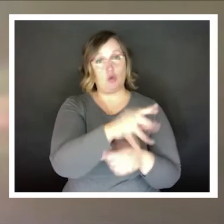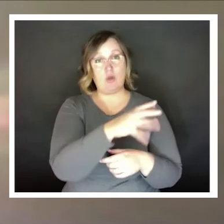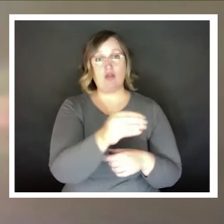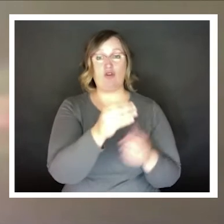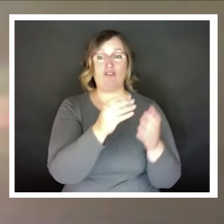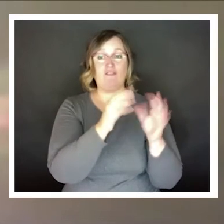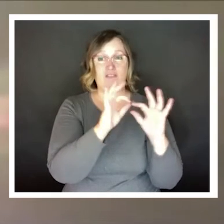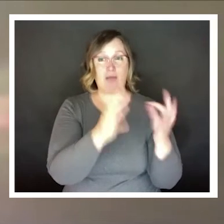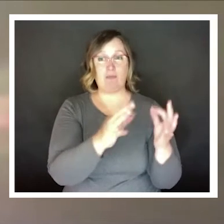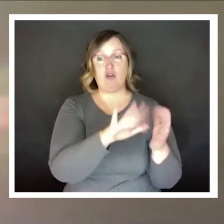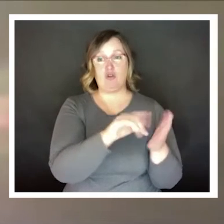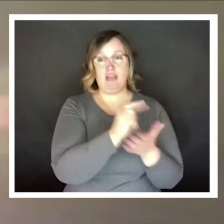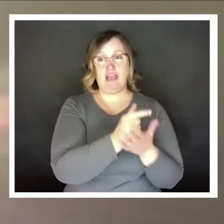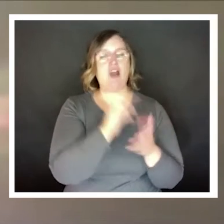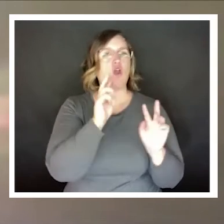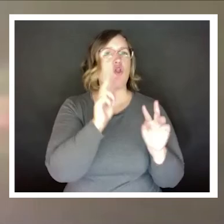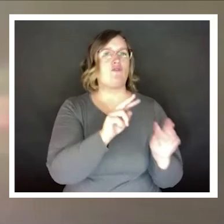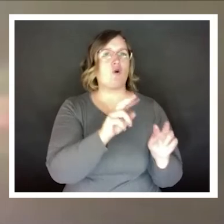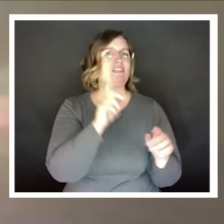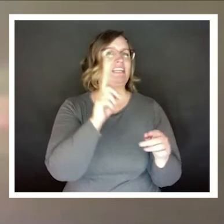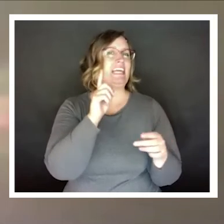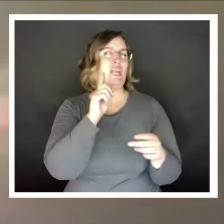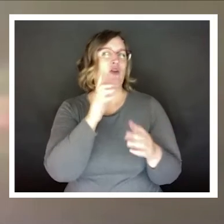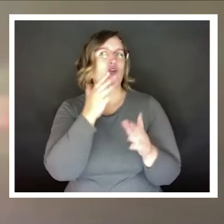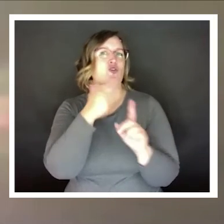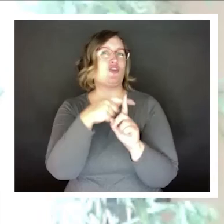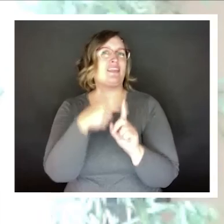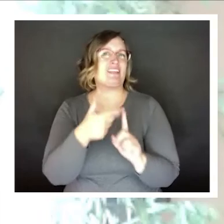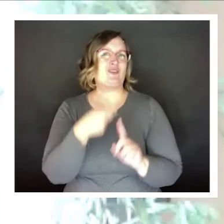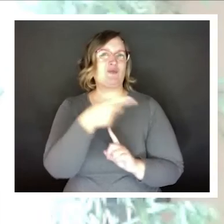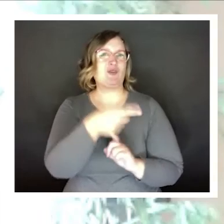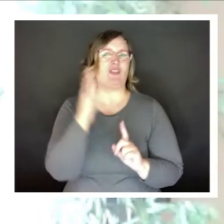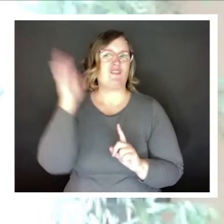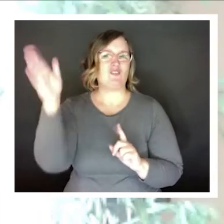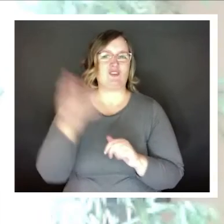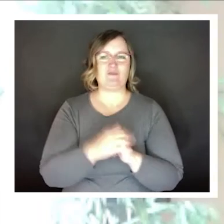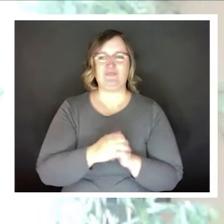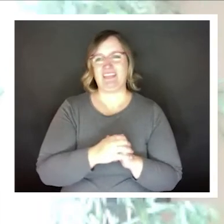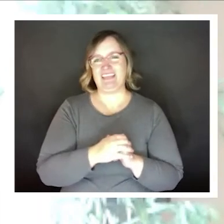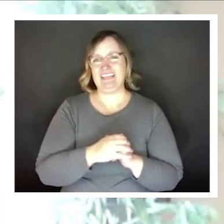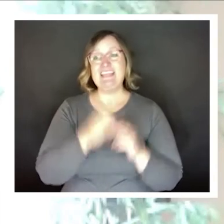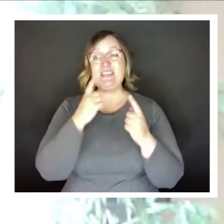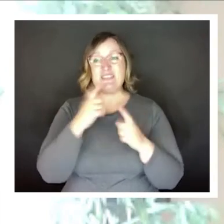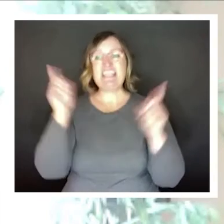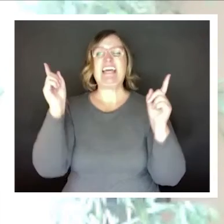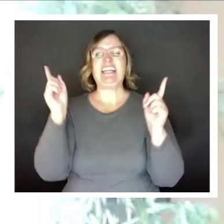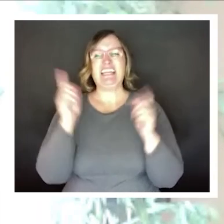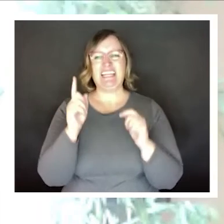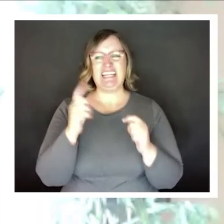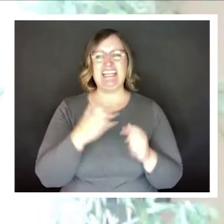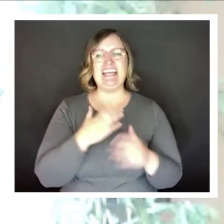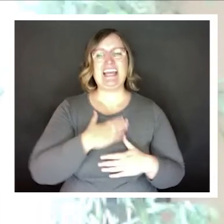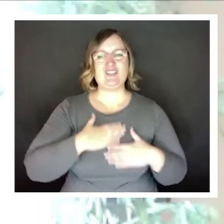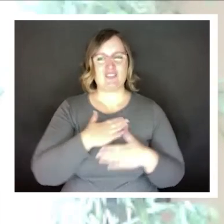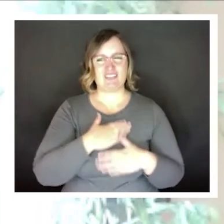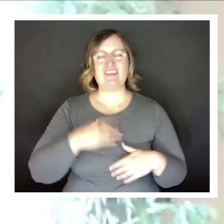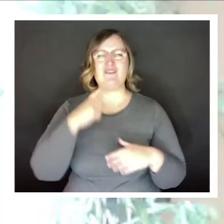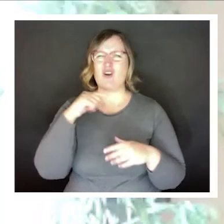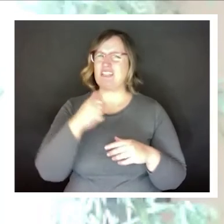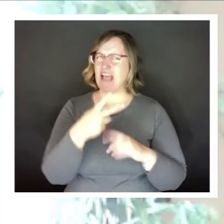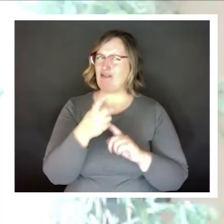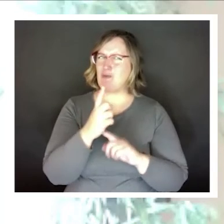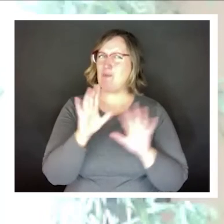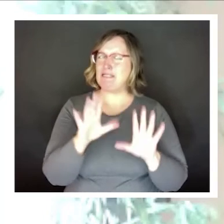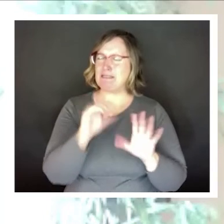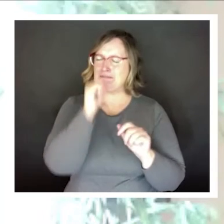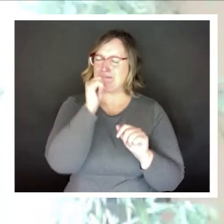your graduation. And I look forward to hearing good things from you in the future. You won! You did it! Enjoy these wonderful moments.